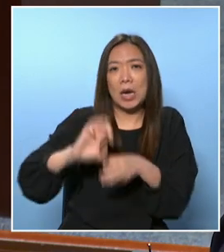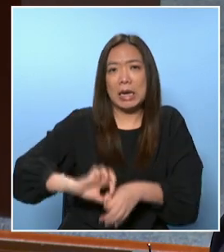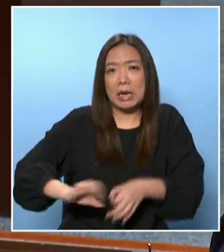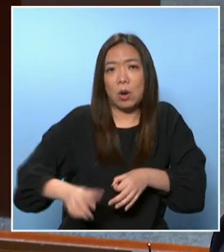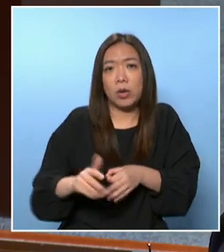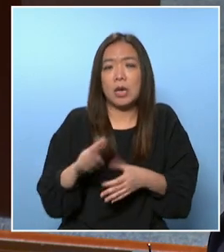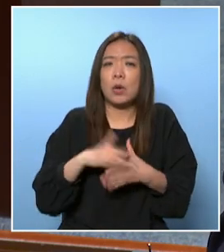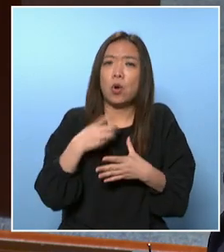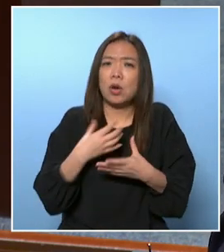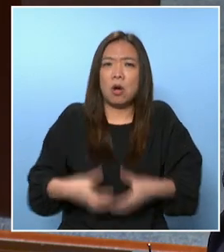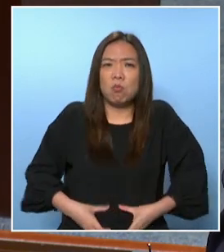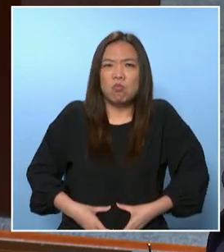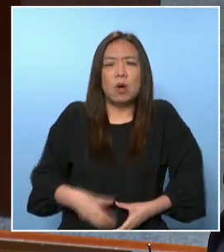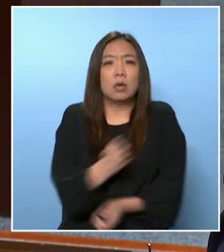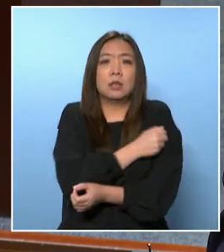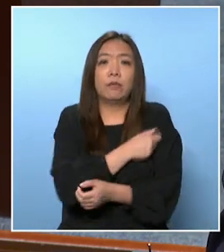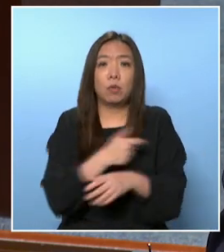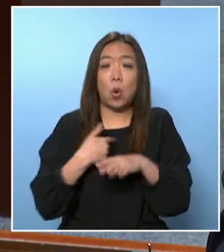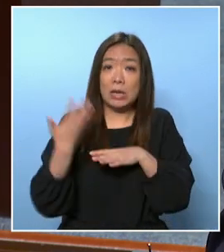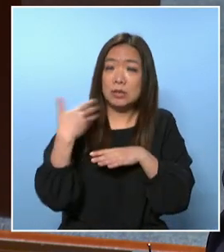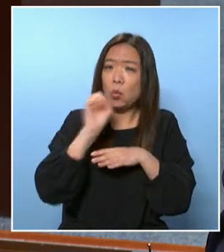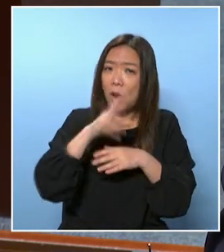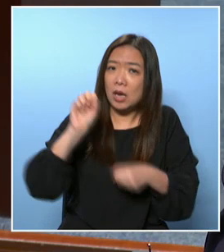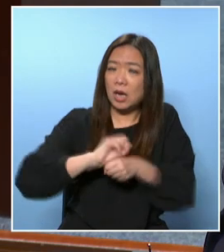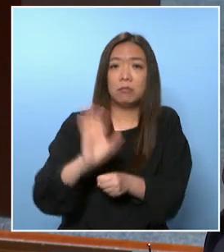I don't want to be under